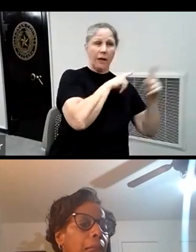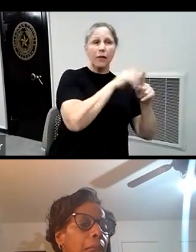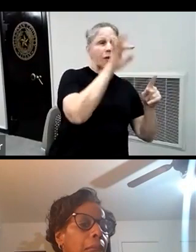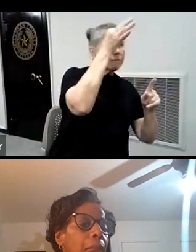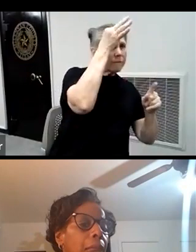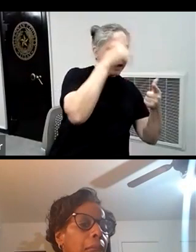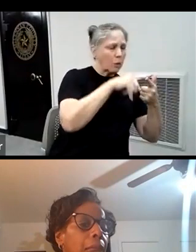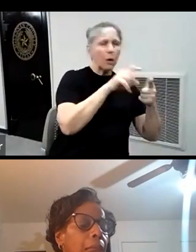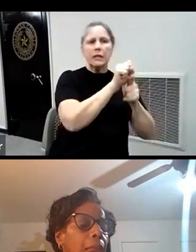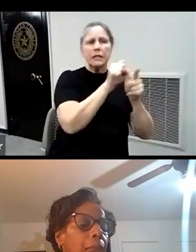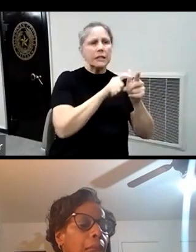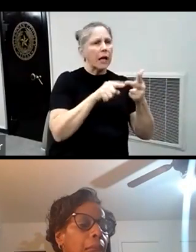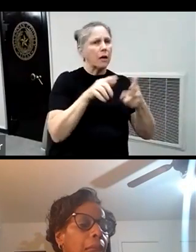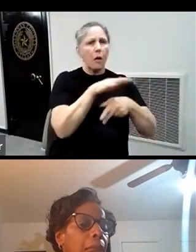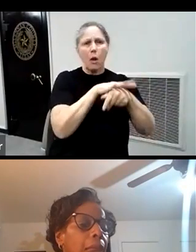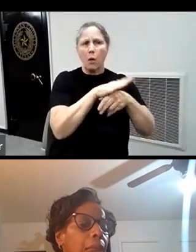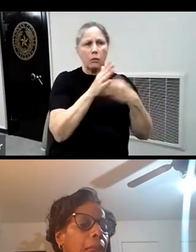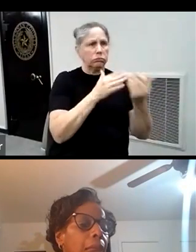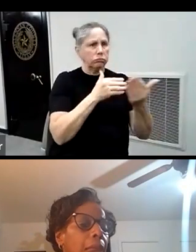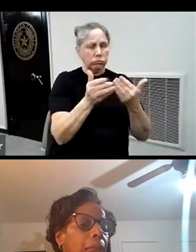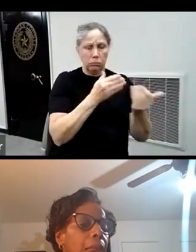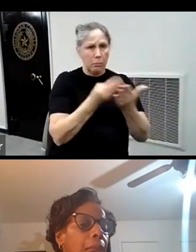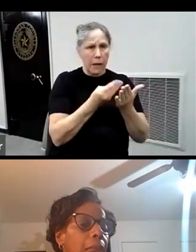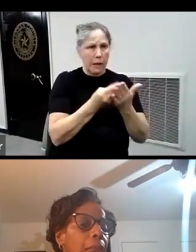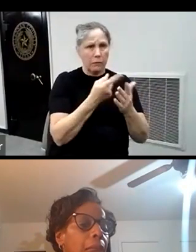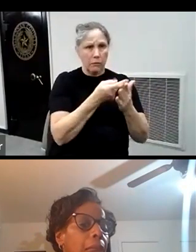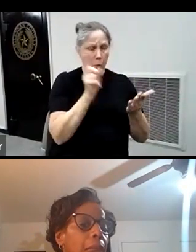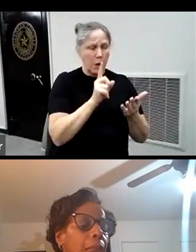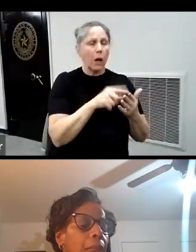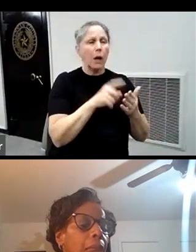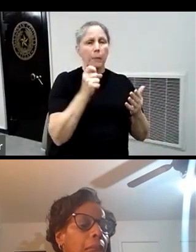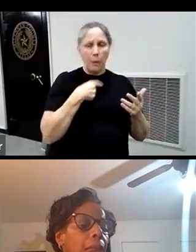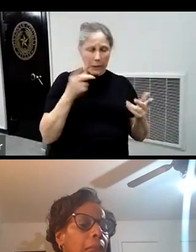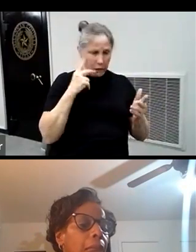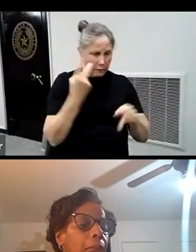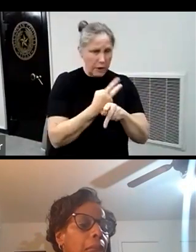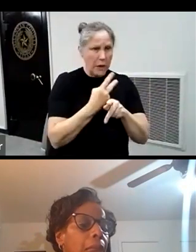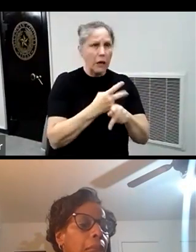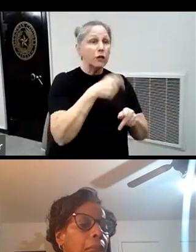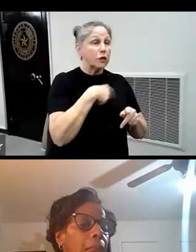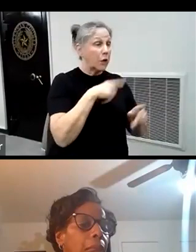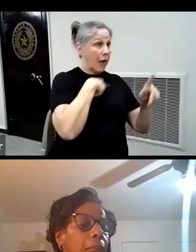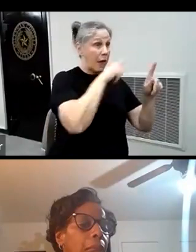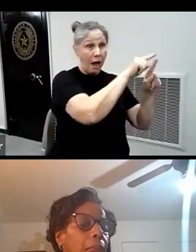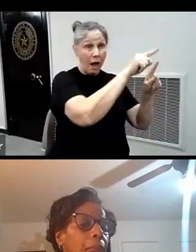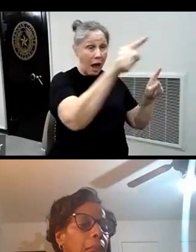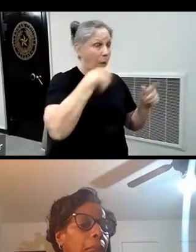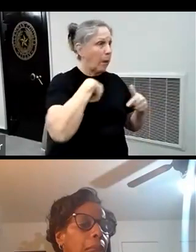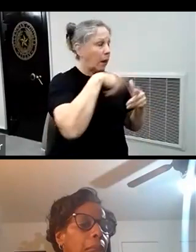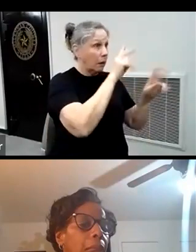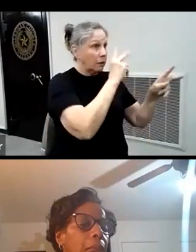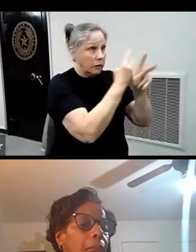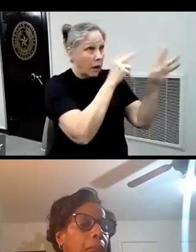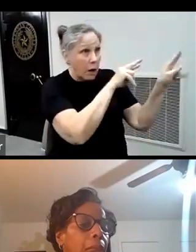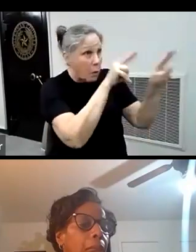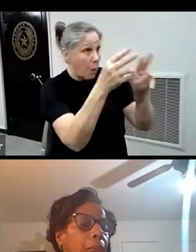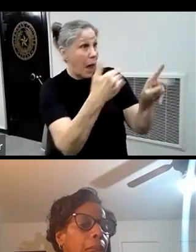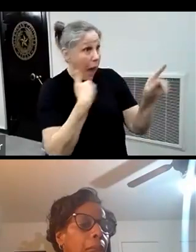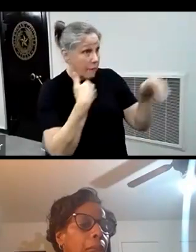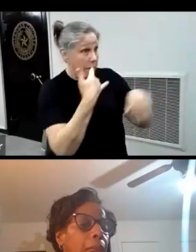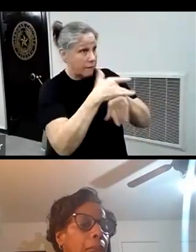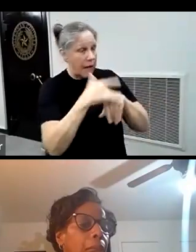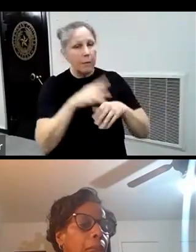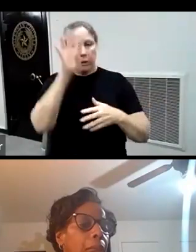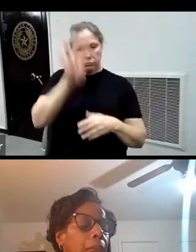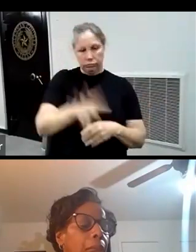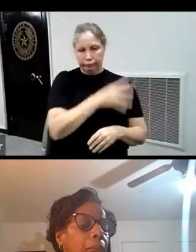state, or local funding. And so we would kind of scour all the different opportunities, build a spreadsheet on